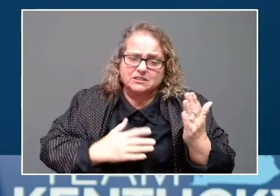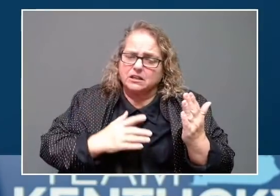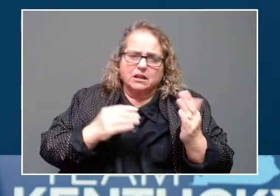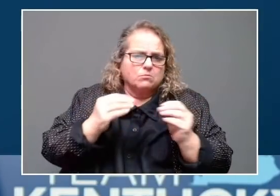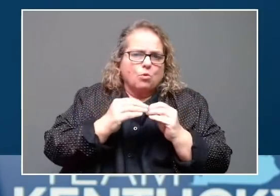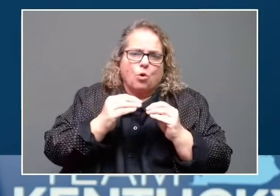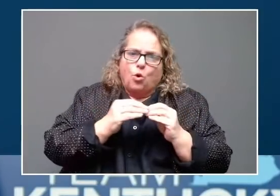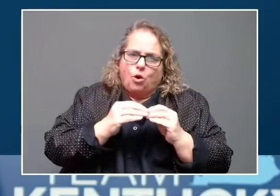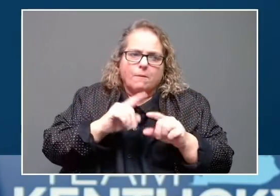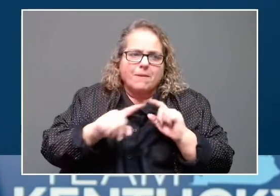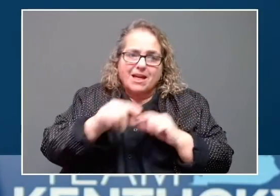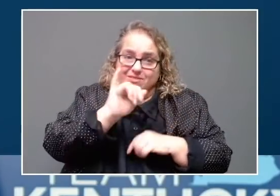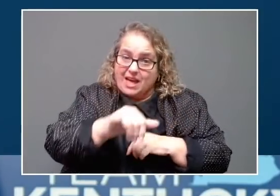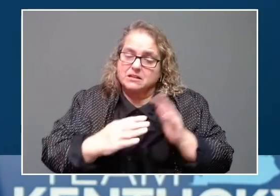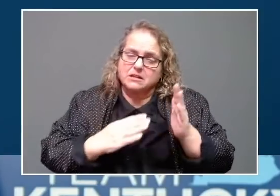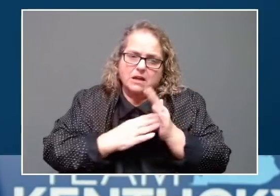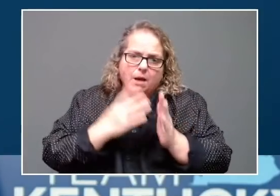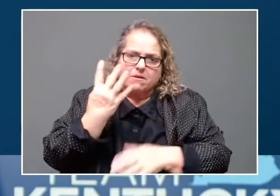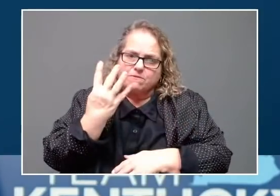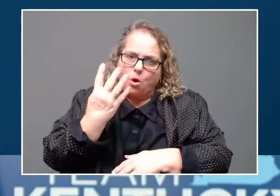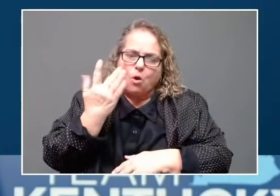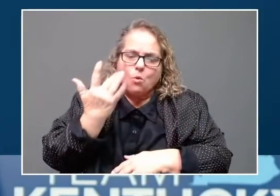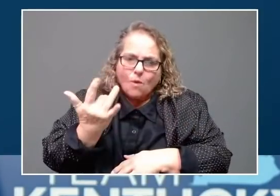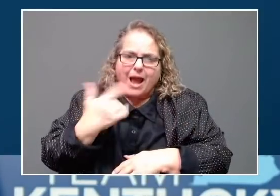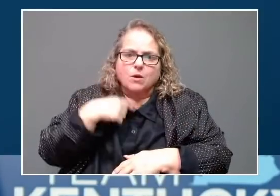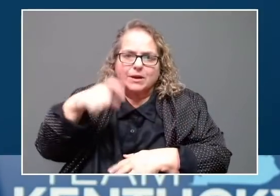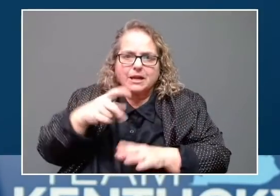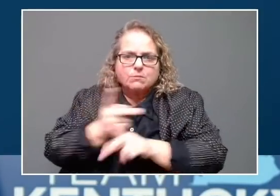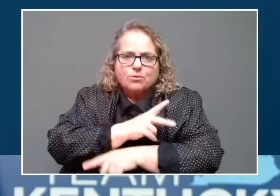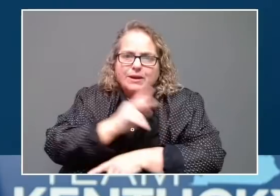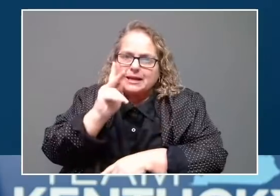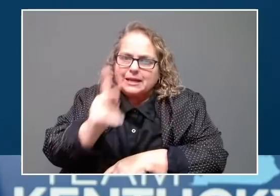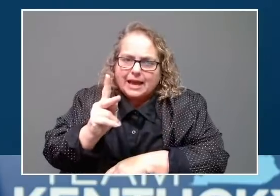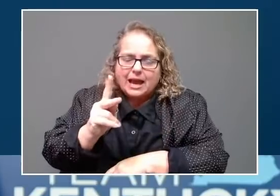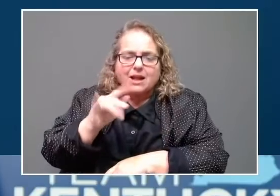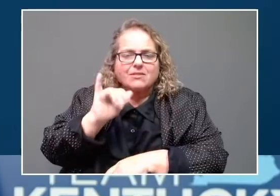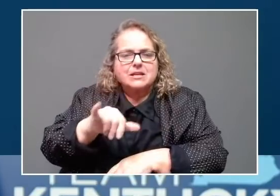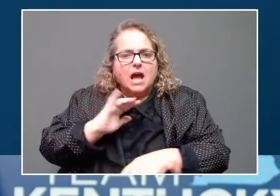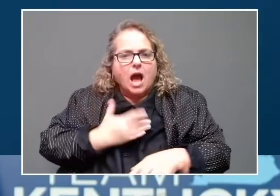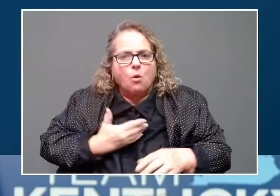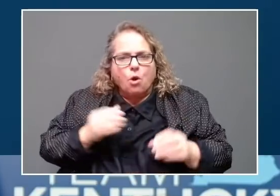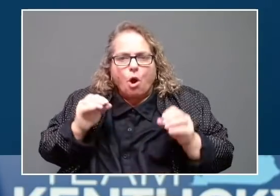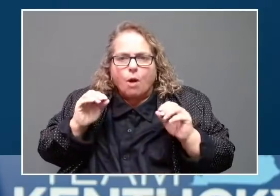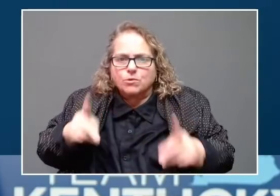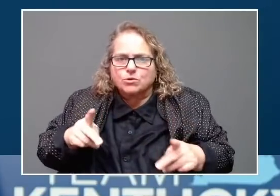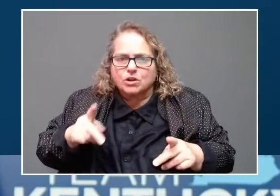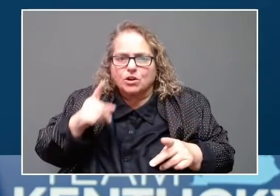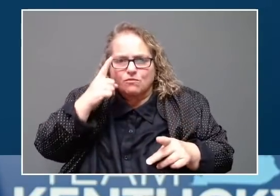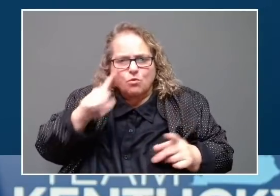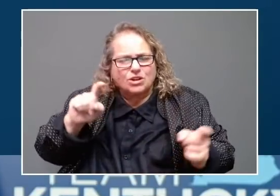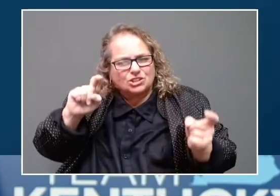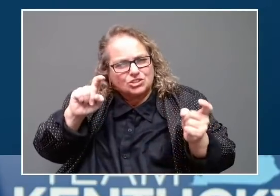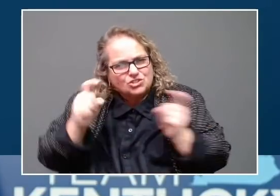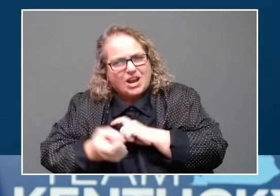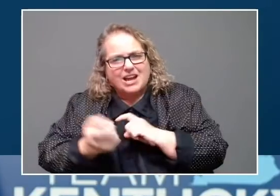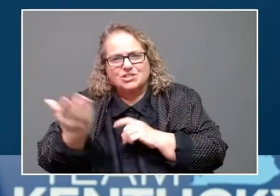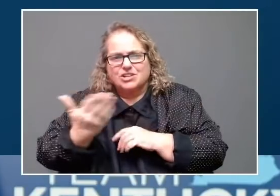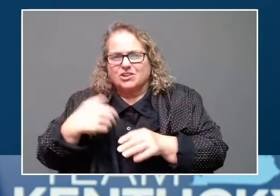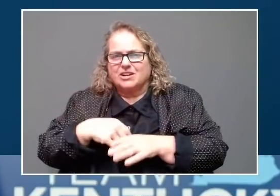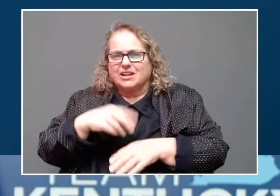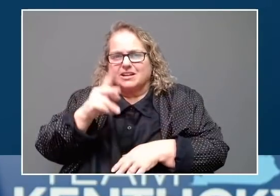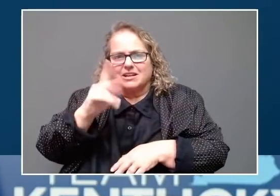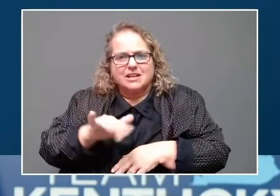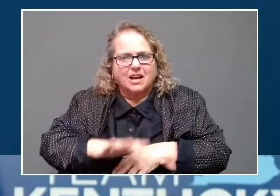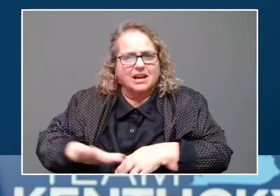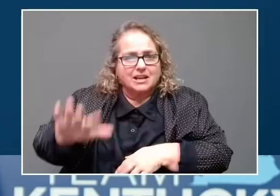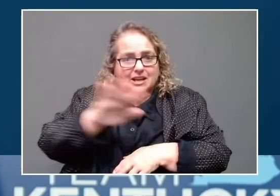Kentucky. This is our opportunity for transformational change across the Commonwealth. And with this game-changing investment, we can